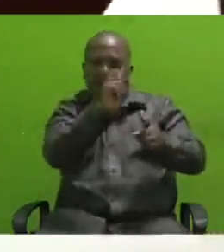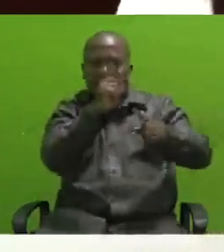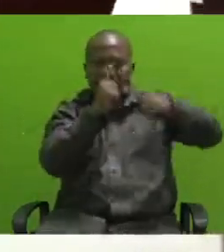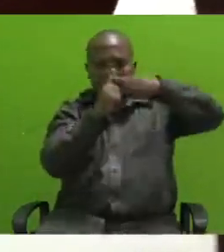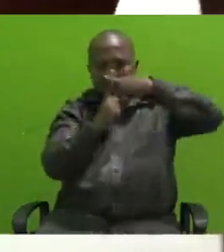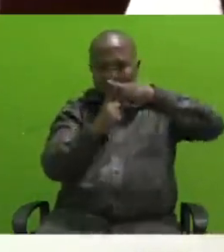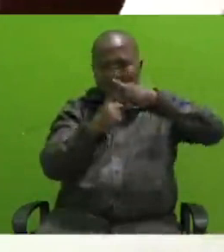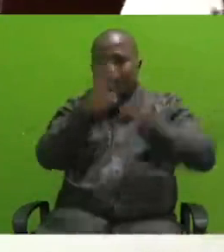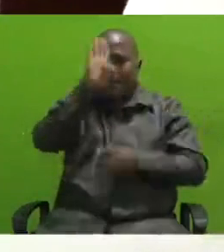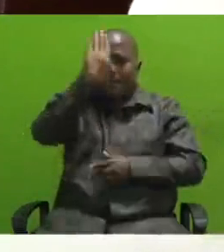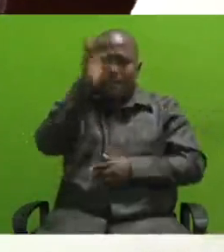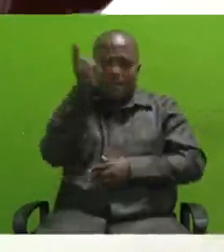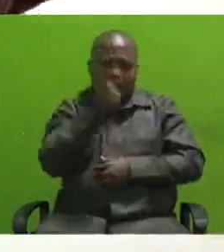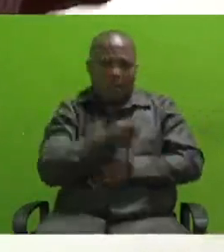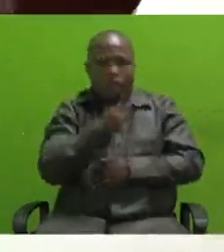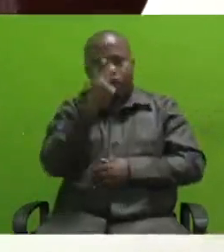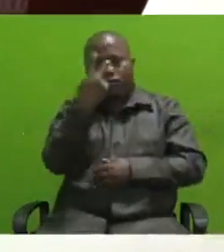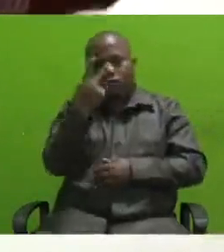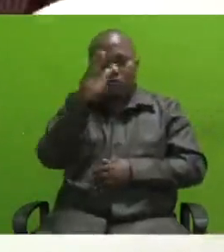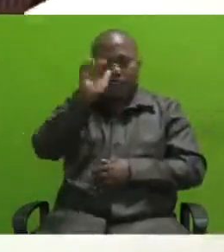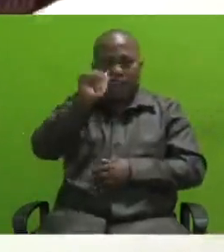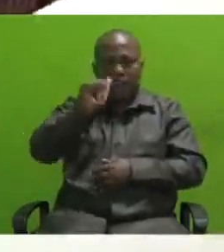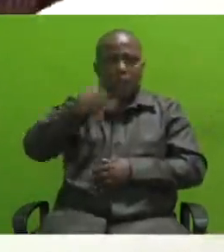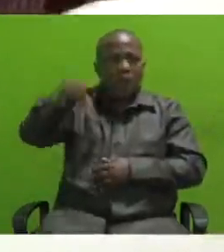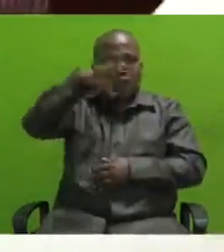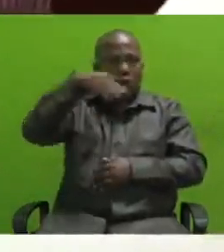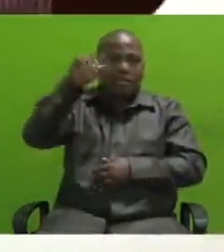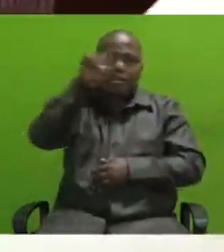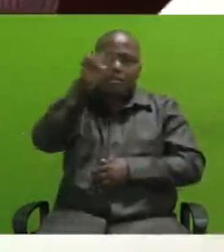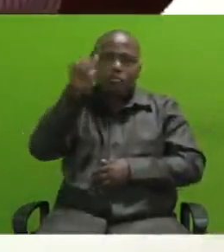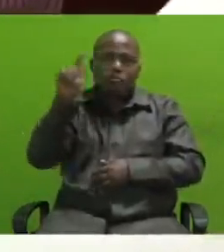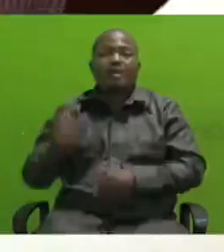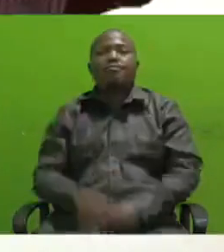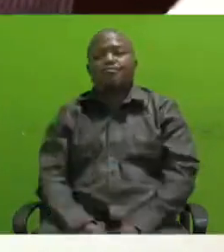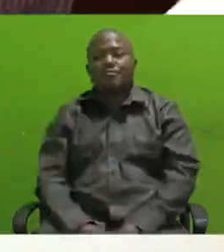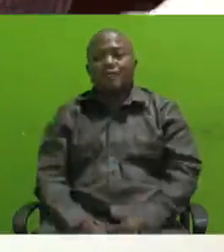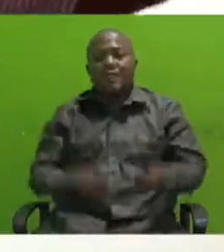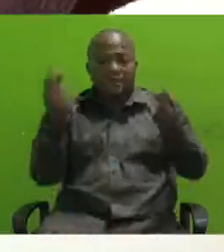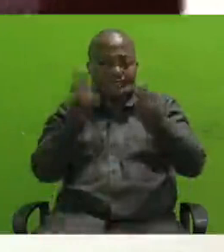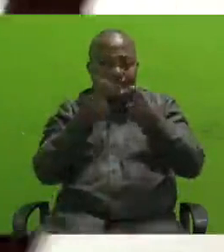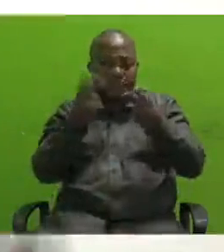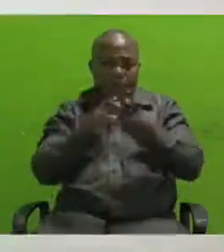b out of 2a, the whole thing square, which is equal to